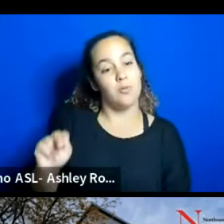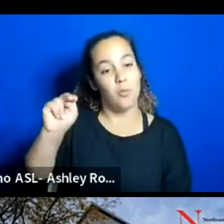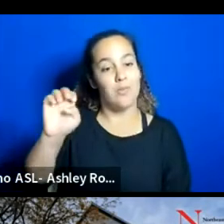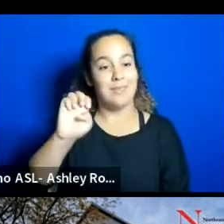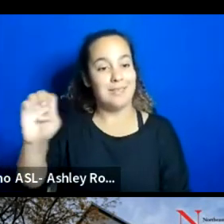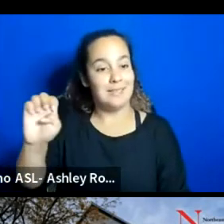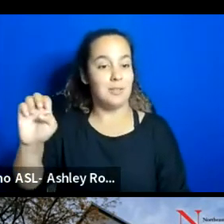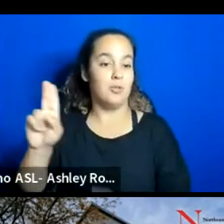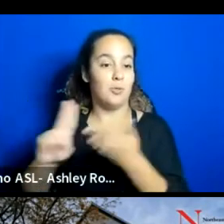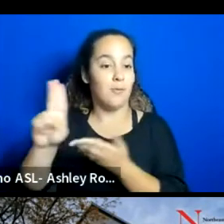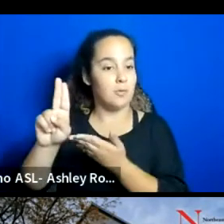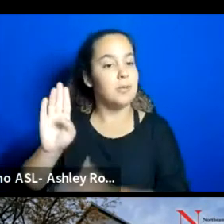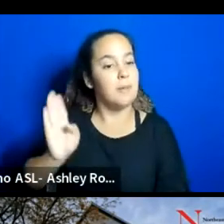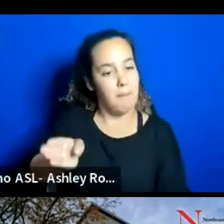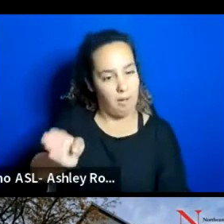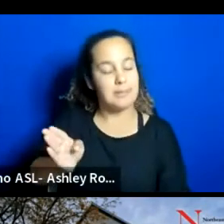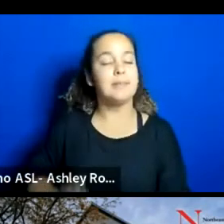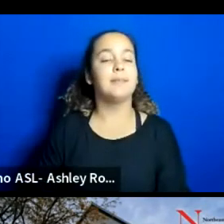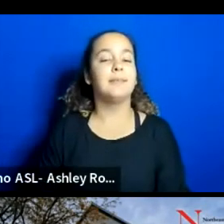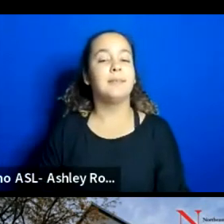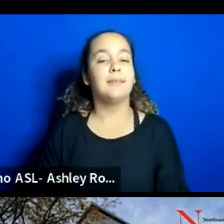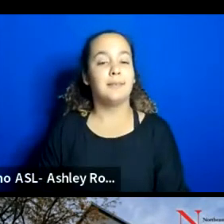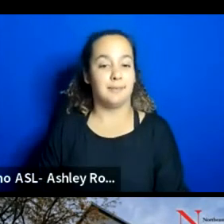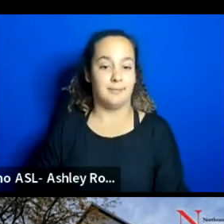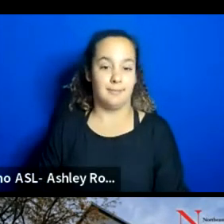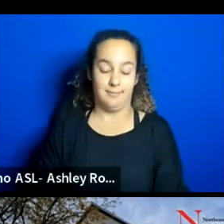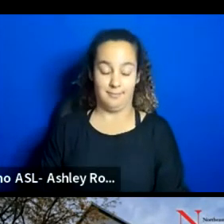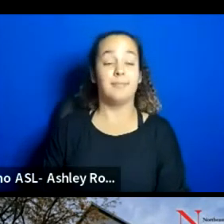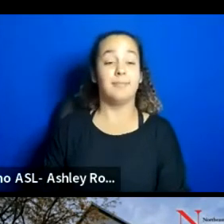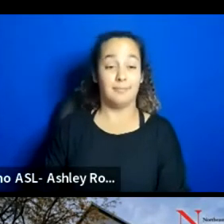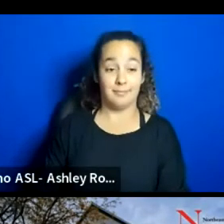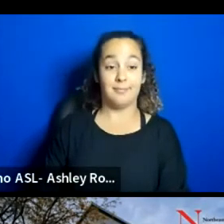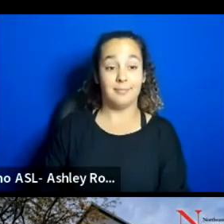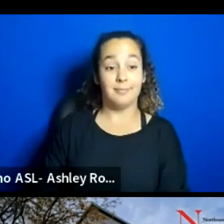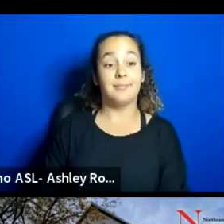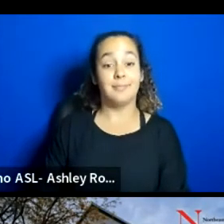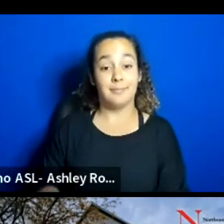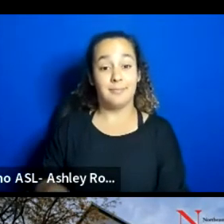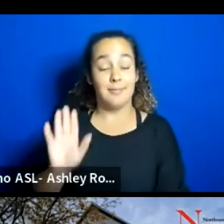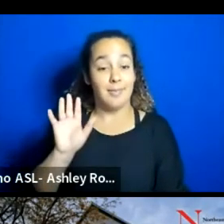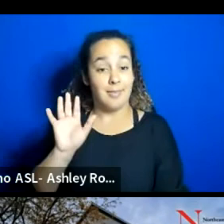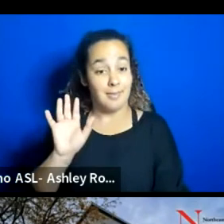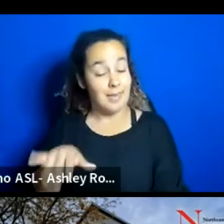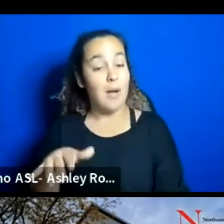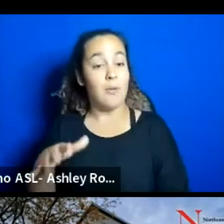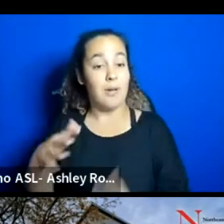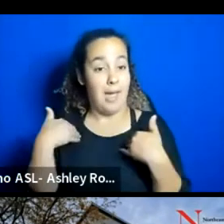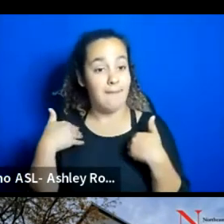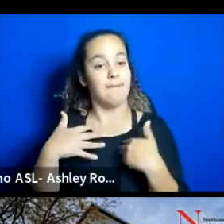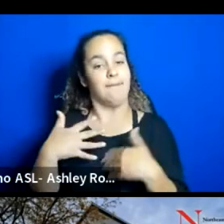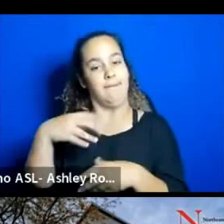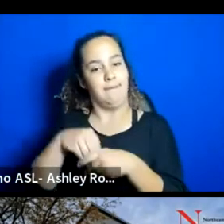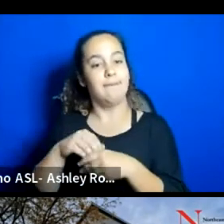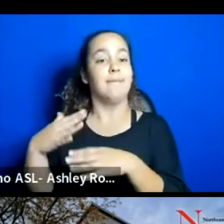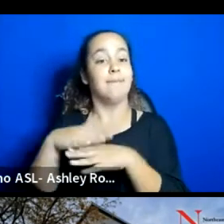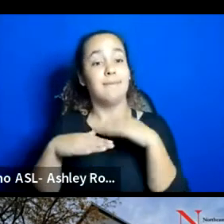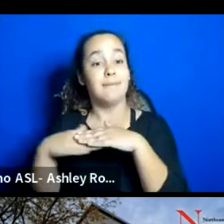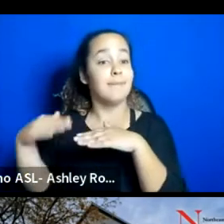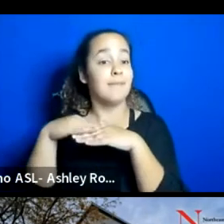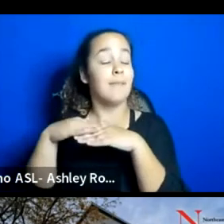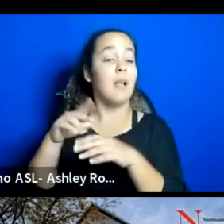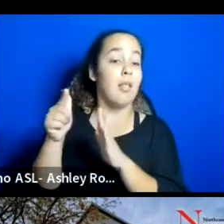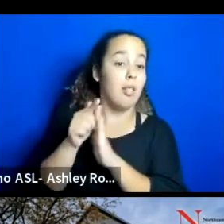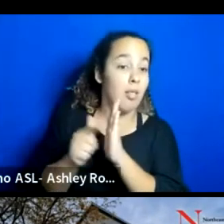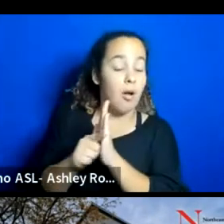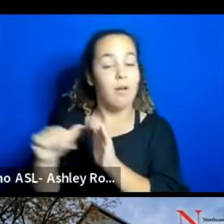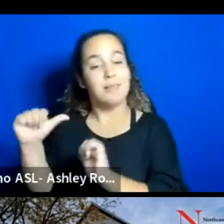University in Boston. Her prize-winning scholarship considers historical intersections among law, science, medicine, and